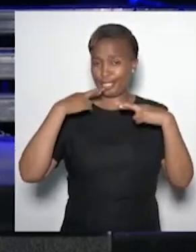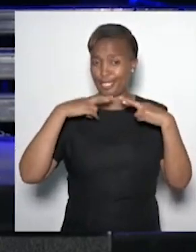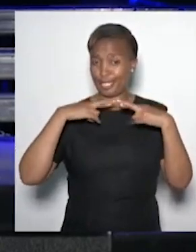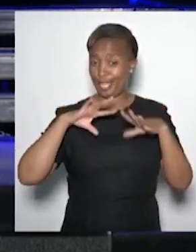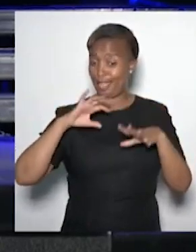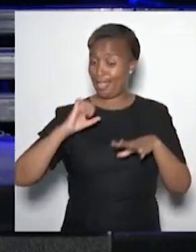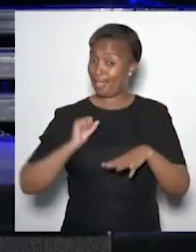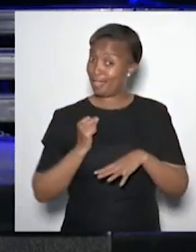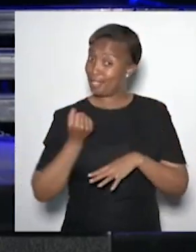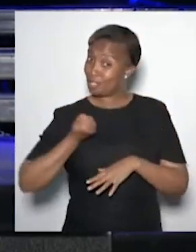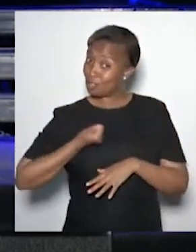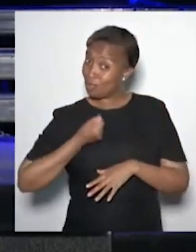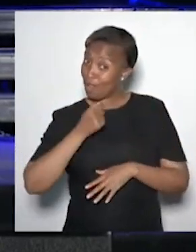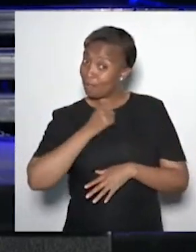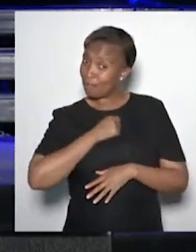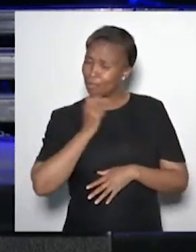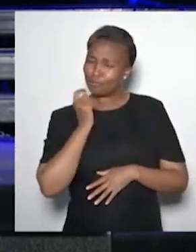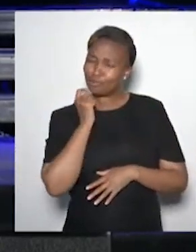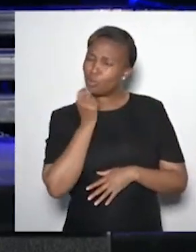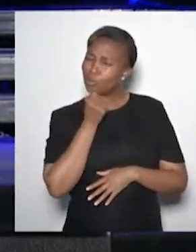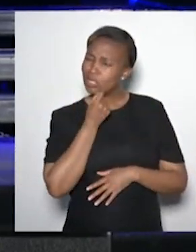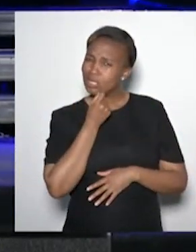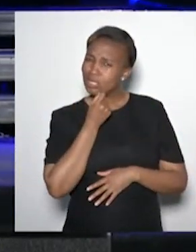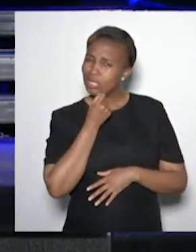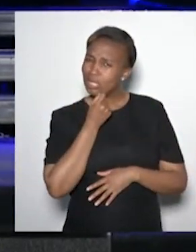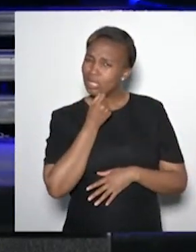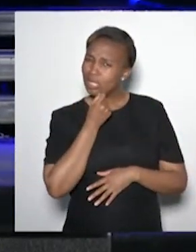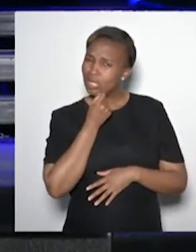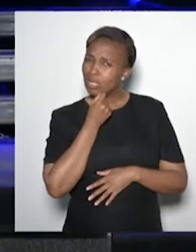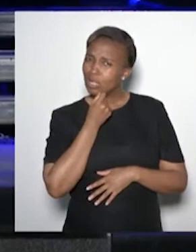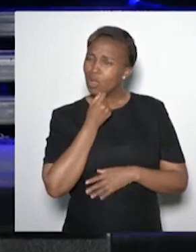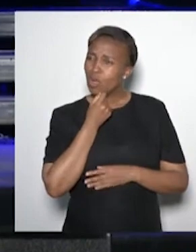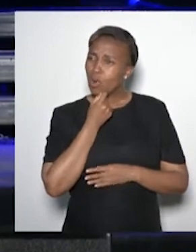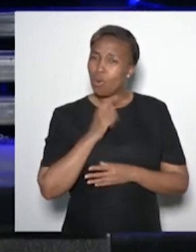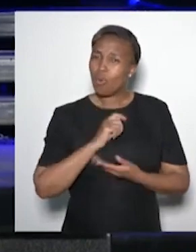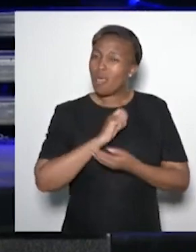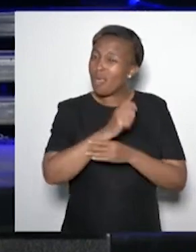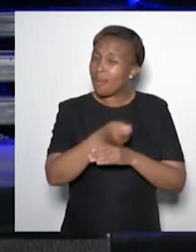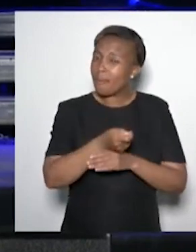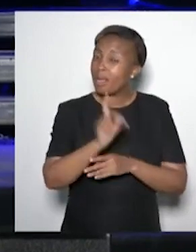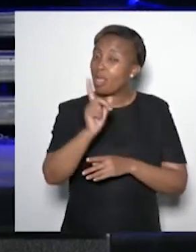who will always say, "What can we get for children?"